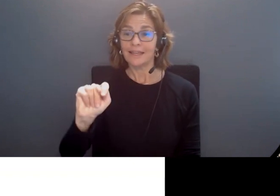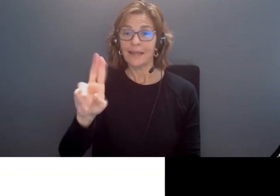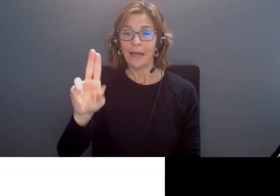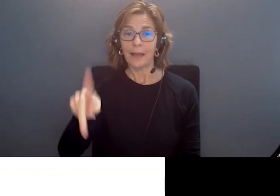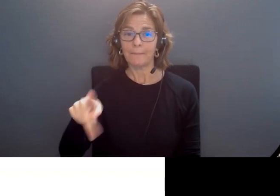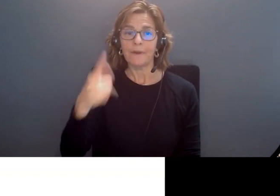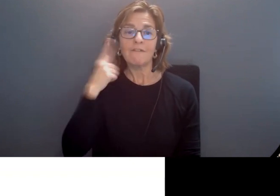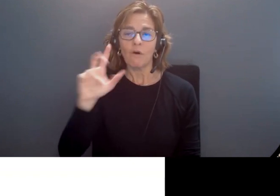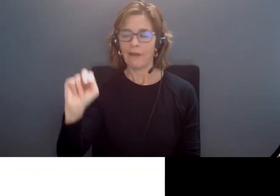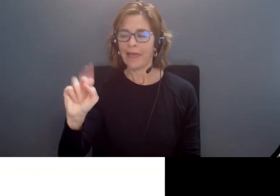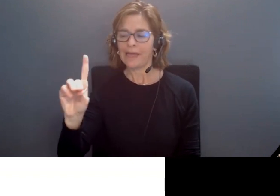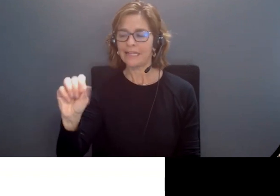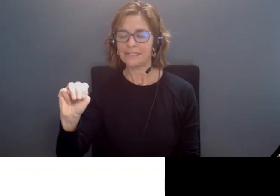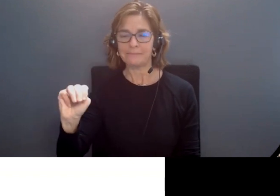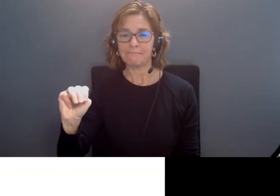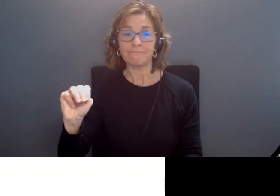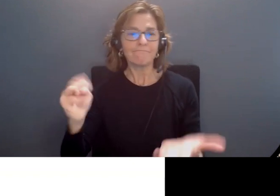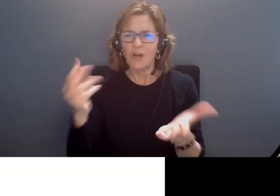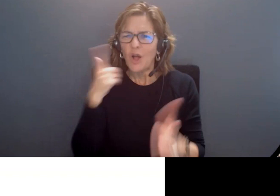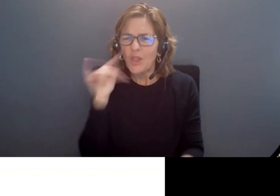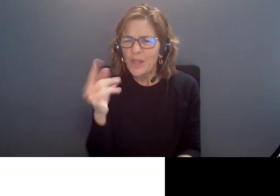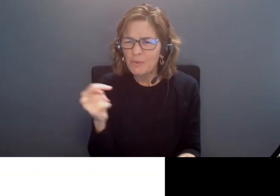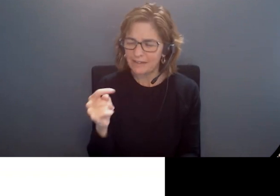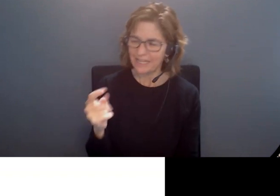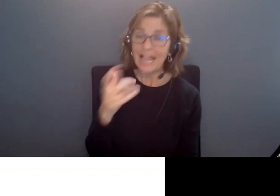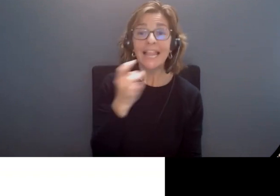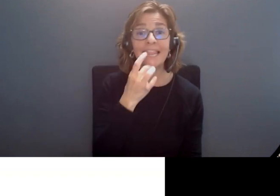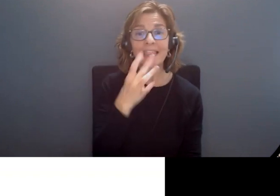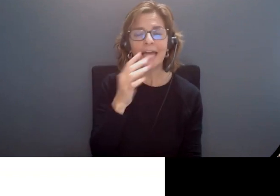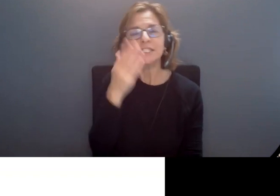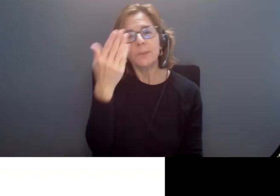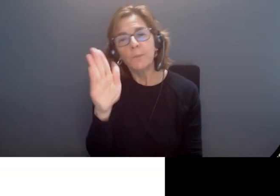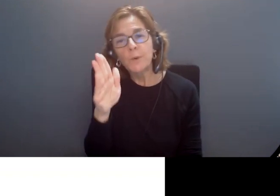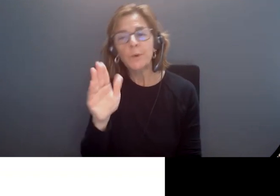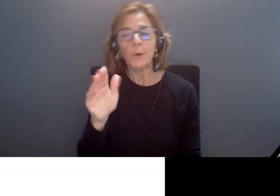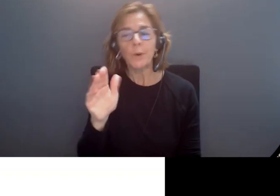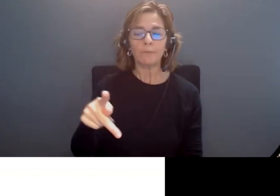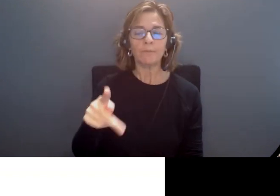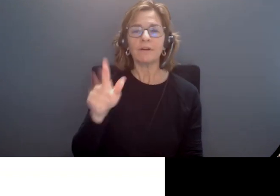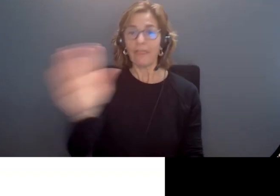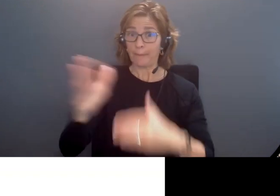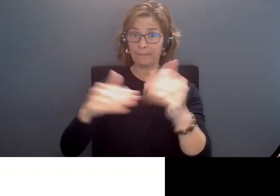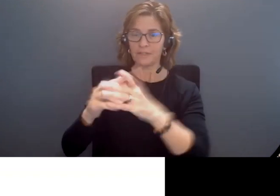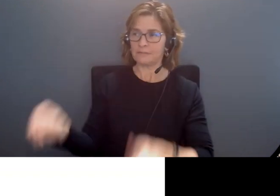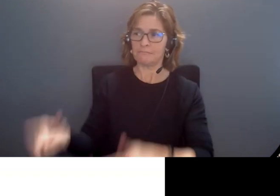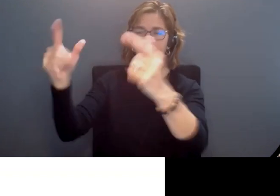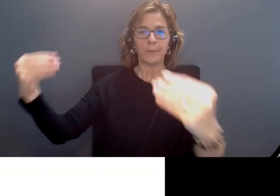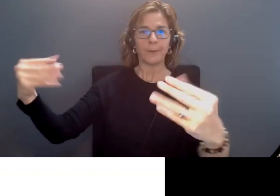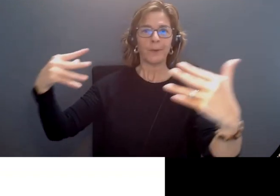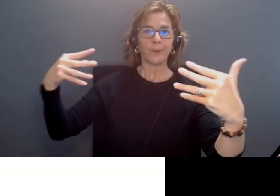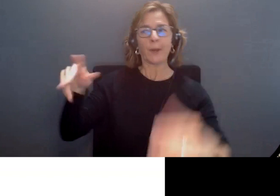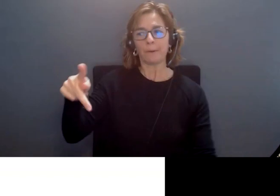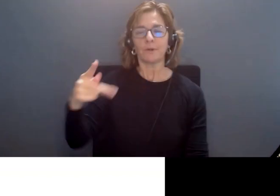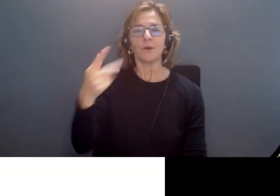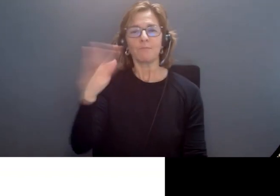workplaces across Canada light up their buildings in purple and blue to ignite conversation about disability inclusion.